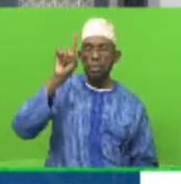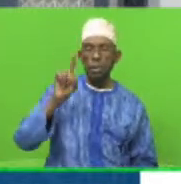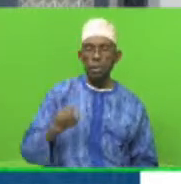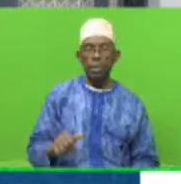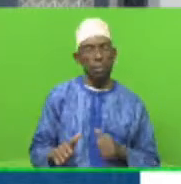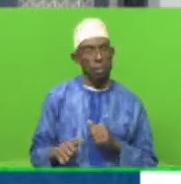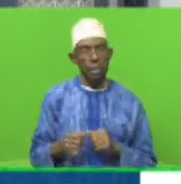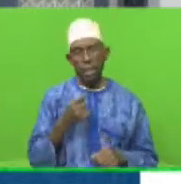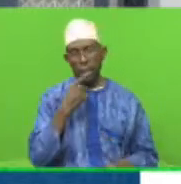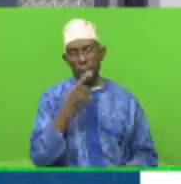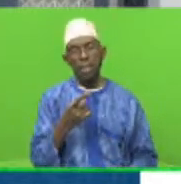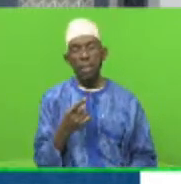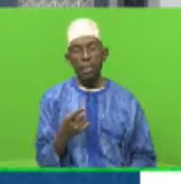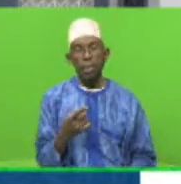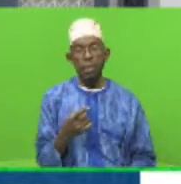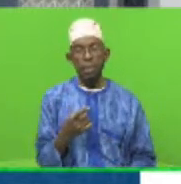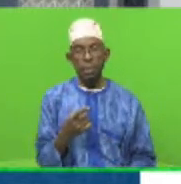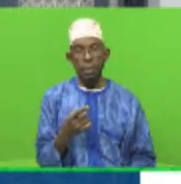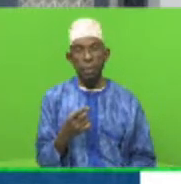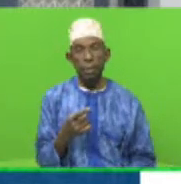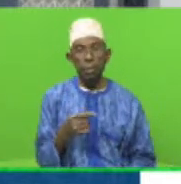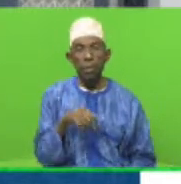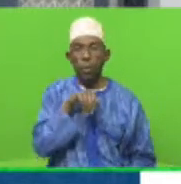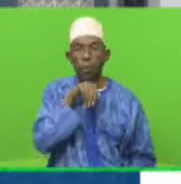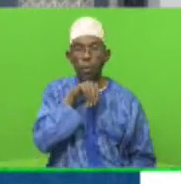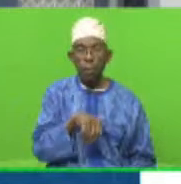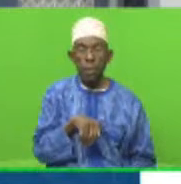Abu Jahl tells the Prophet sallallahu alayhi wa sallam,